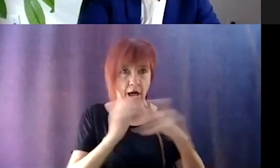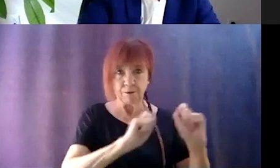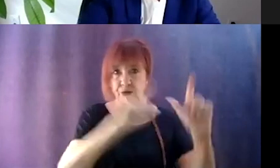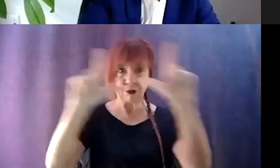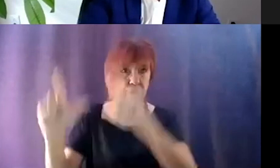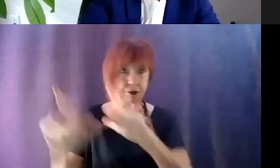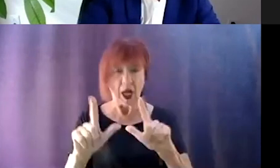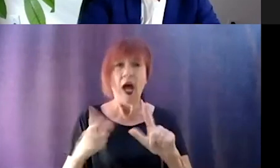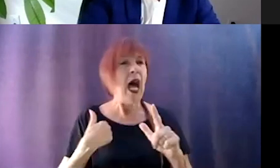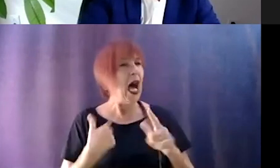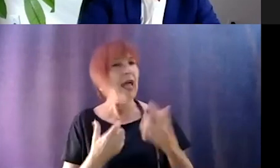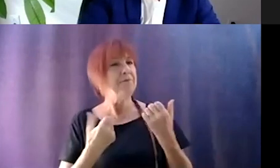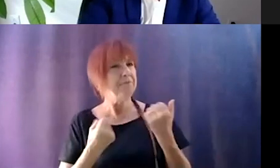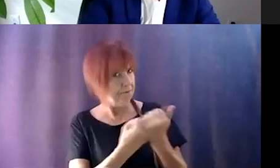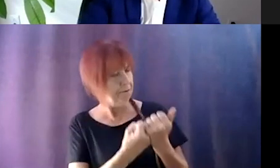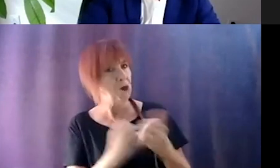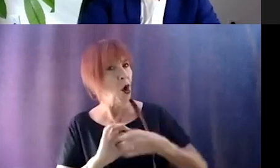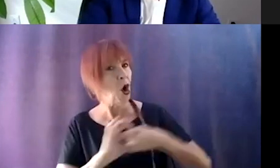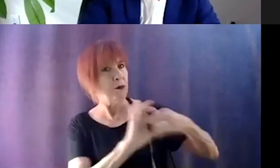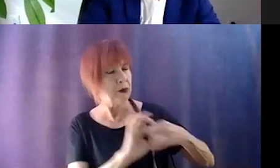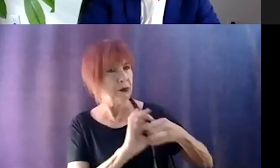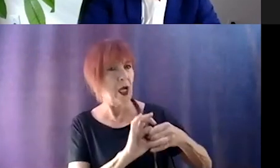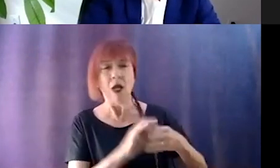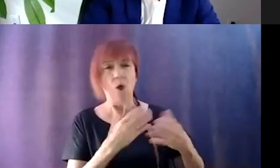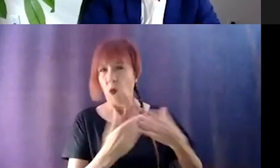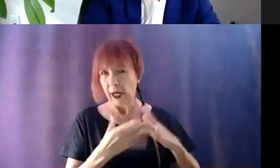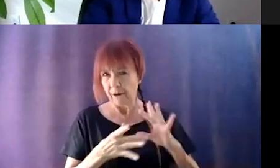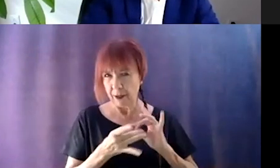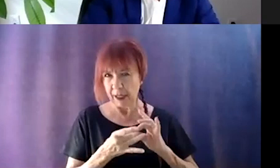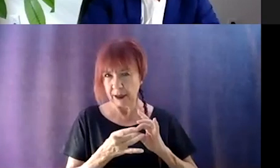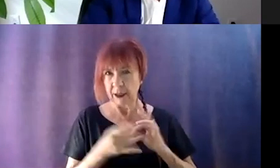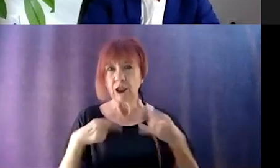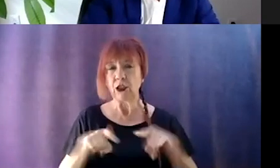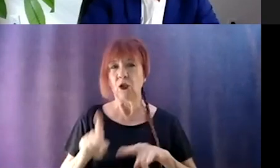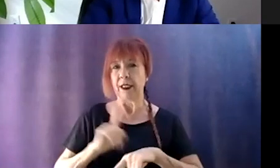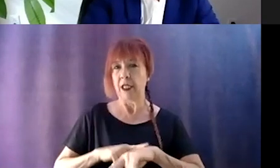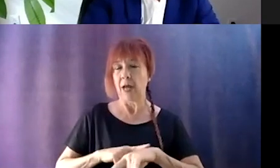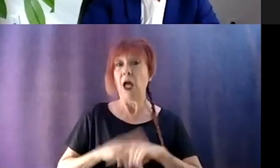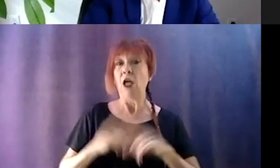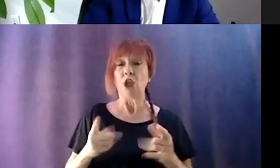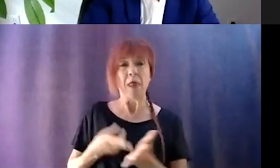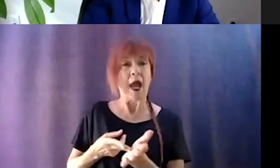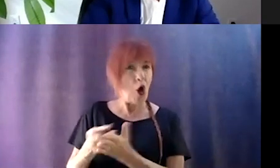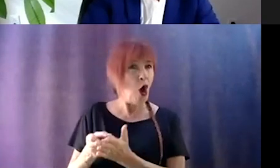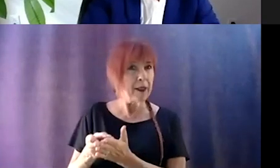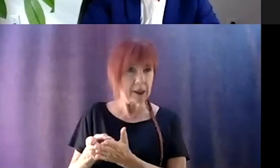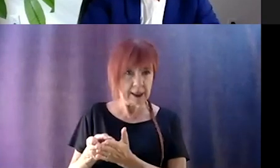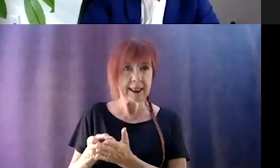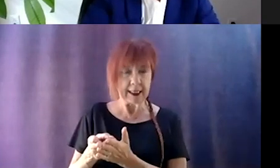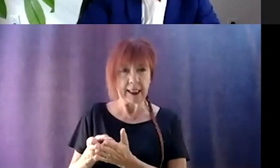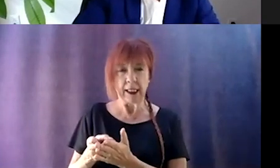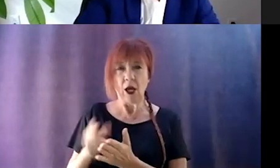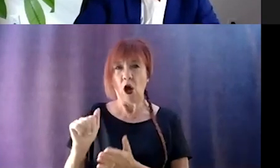in solidarity, or whatever that messaging was during that time period. So when it comes to authenticity, you should definitely use